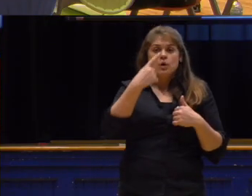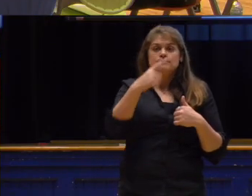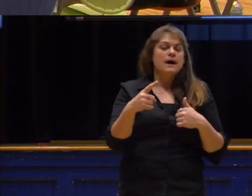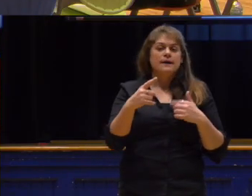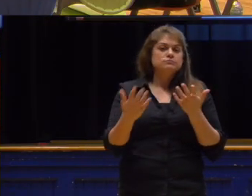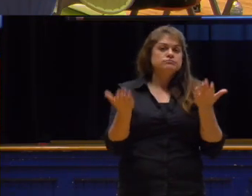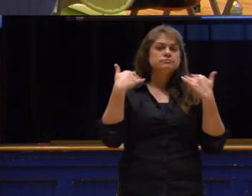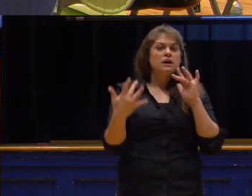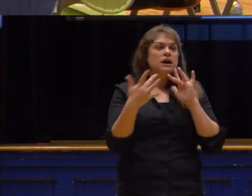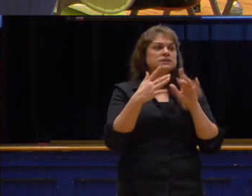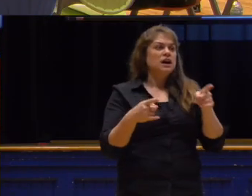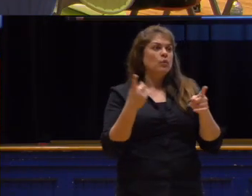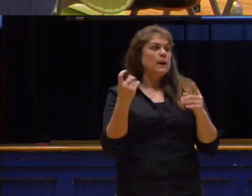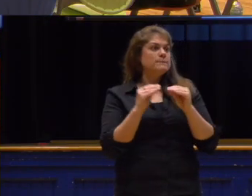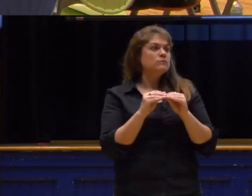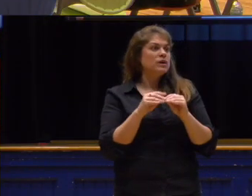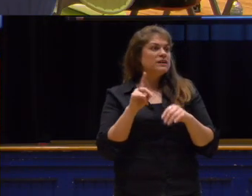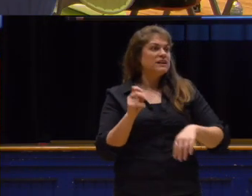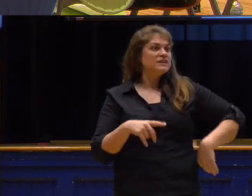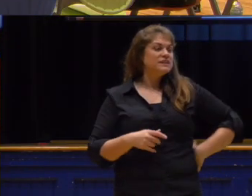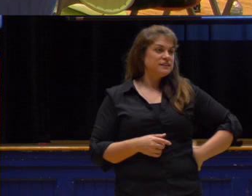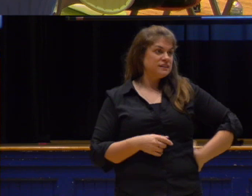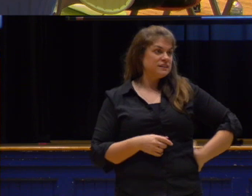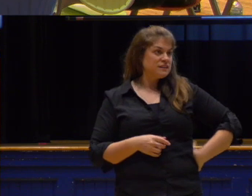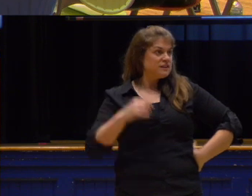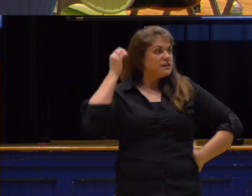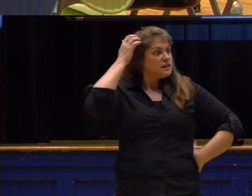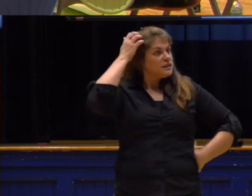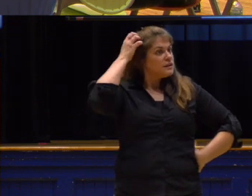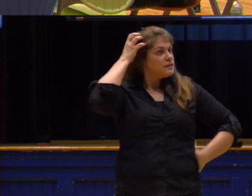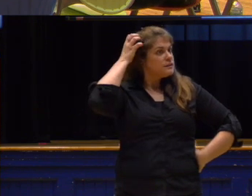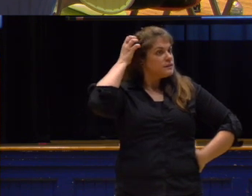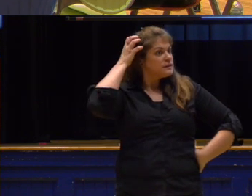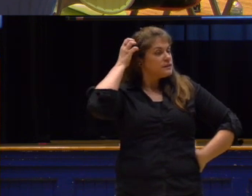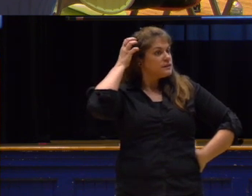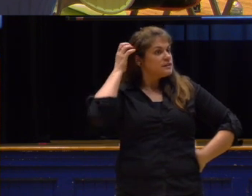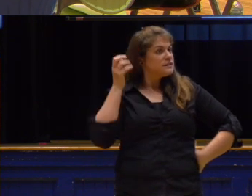have a problem getting in touch with us as well. Thank you very much. Can you get close?